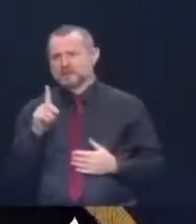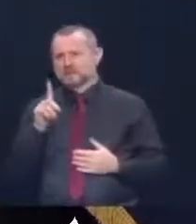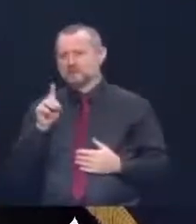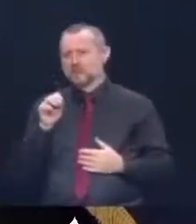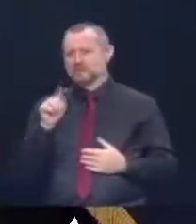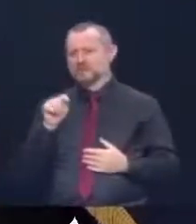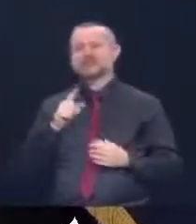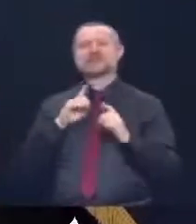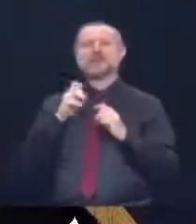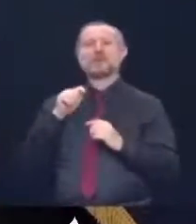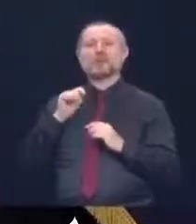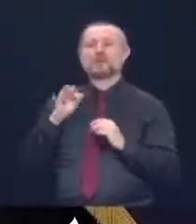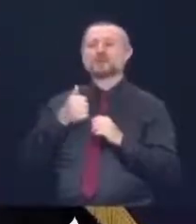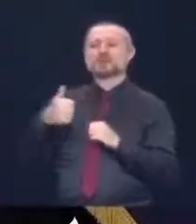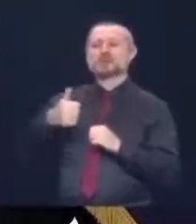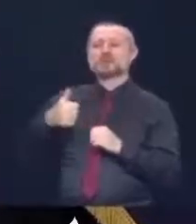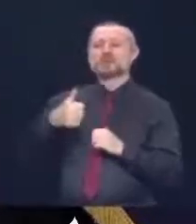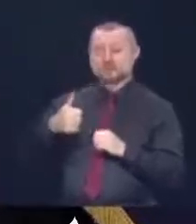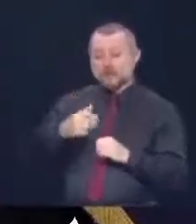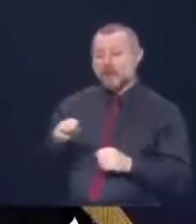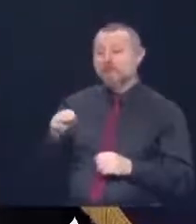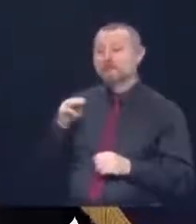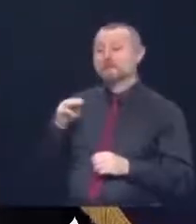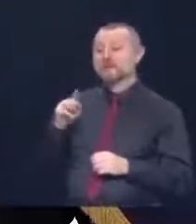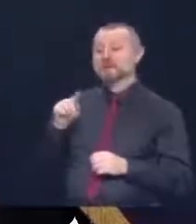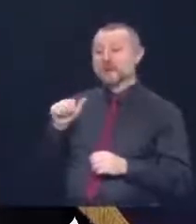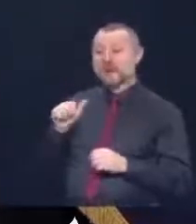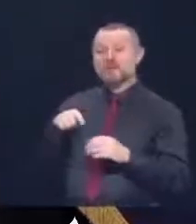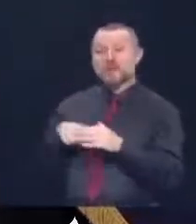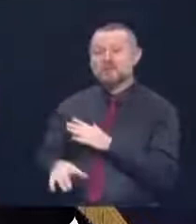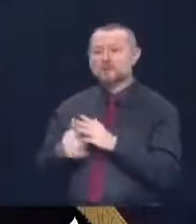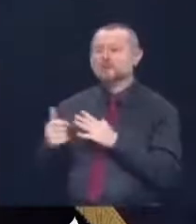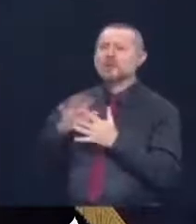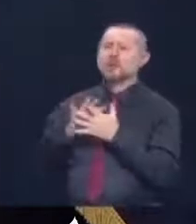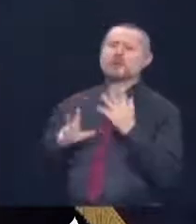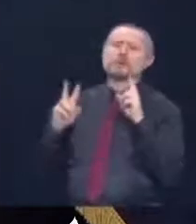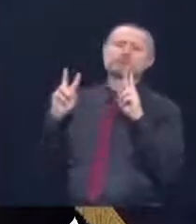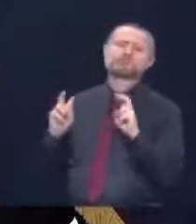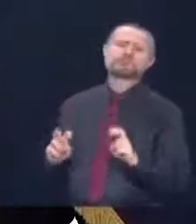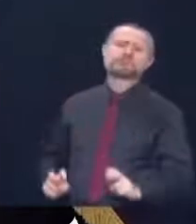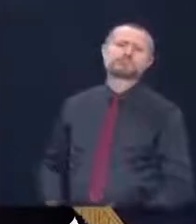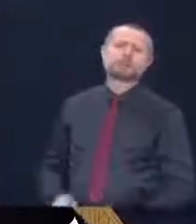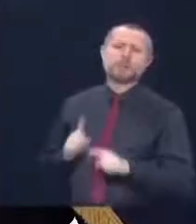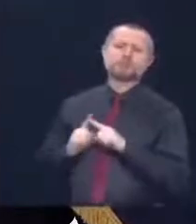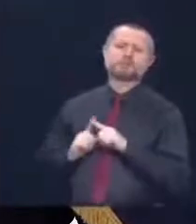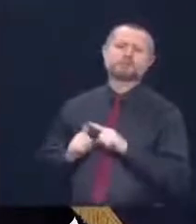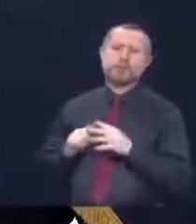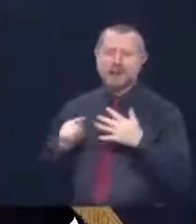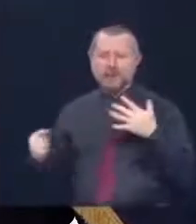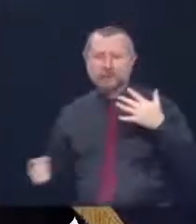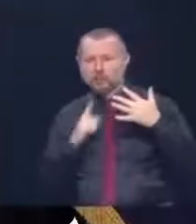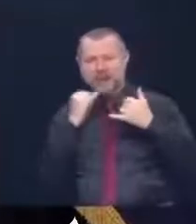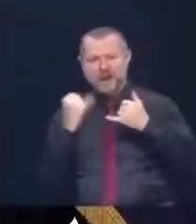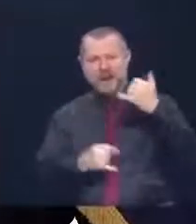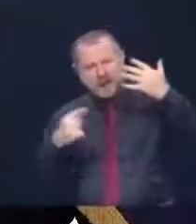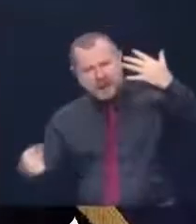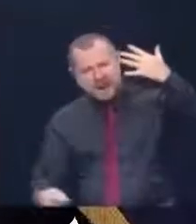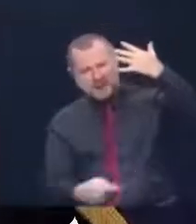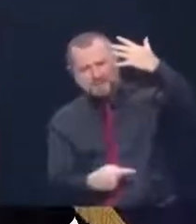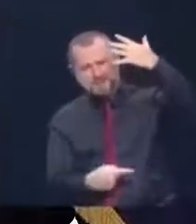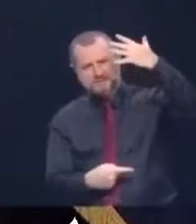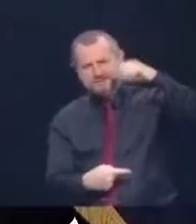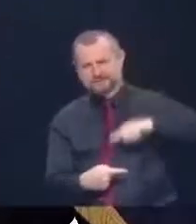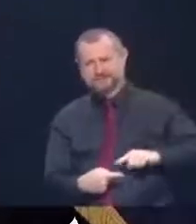MTA, congestion pricing plan, is one of a long list of issues with Department of Transportation. Department of